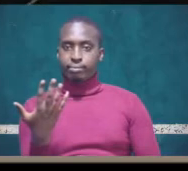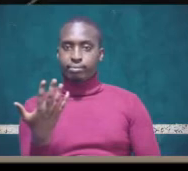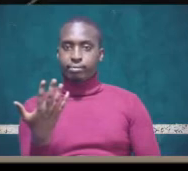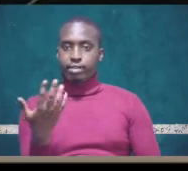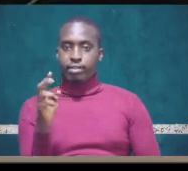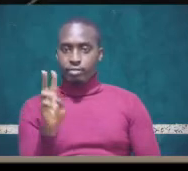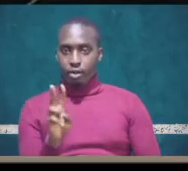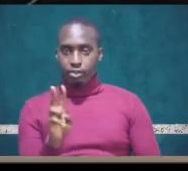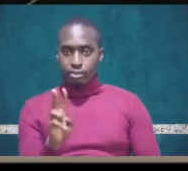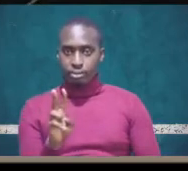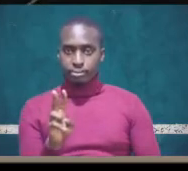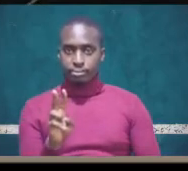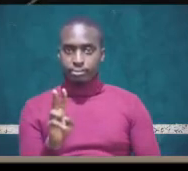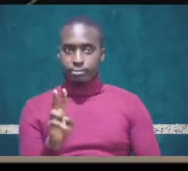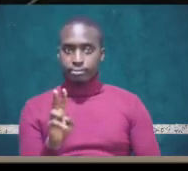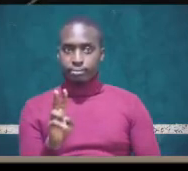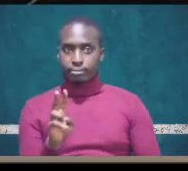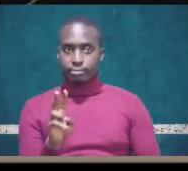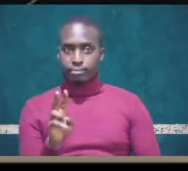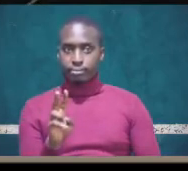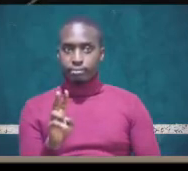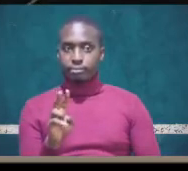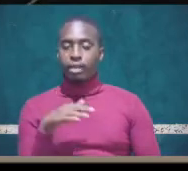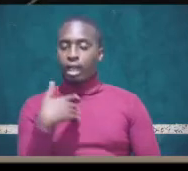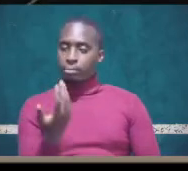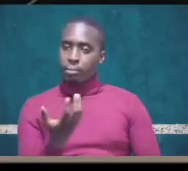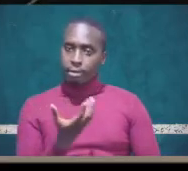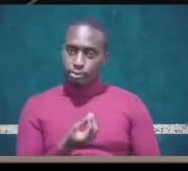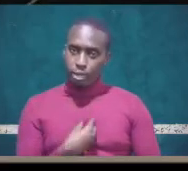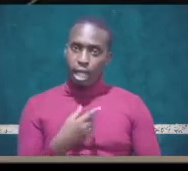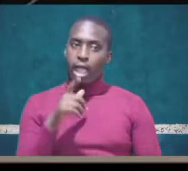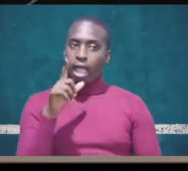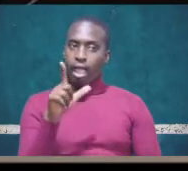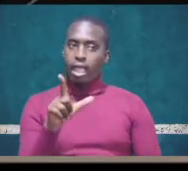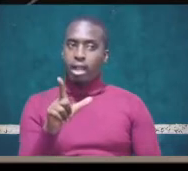1.25 volts. So let's say